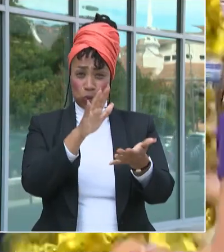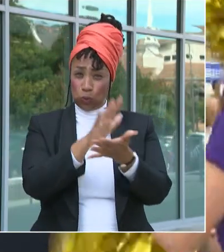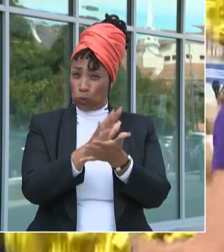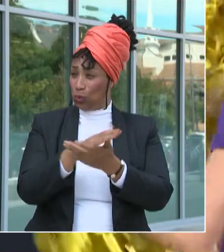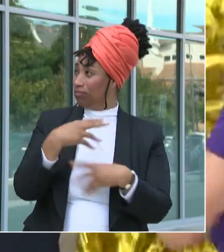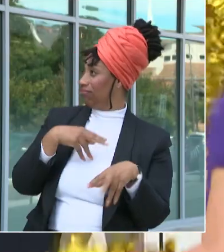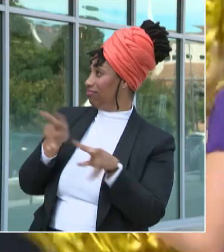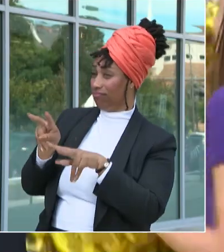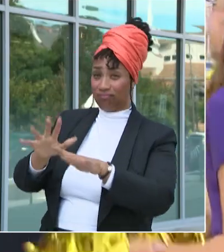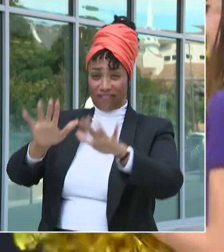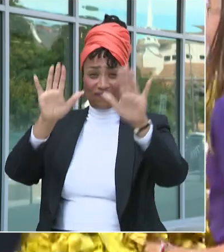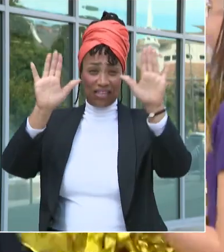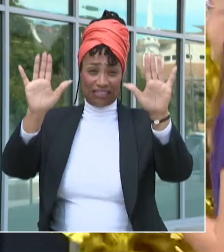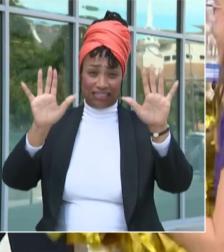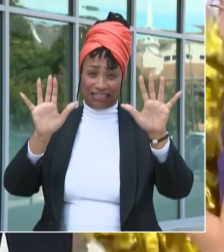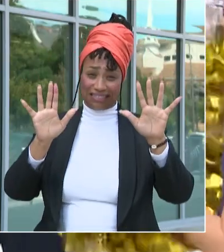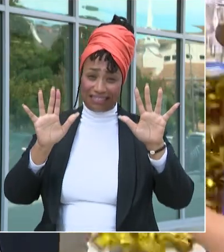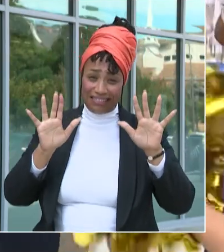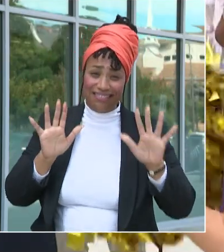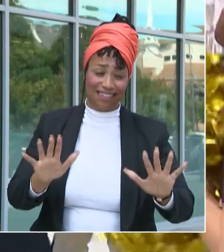applause.